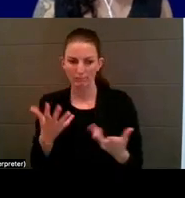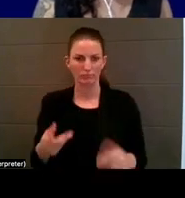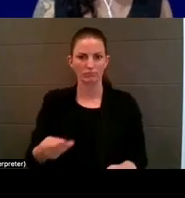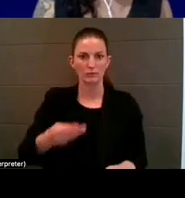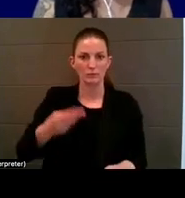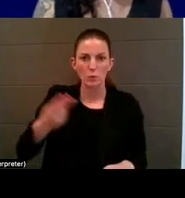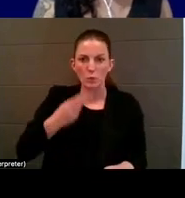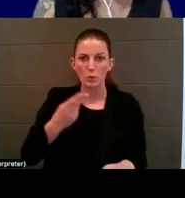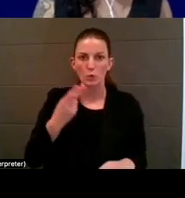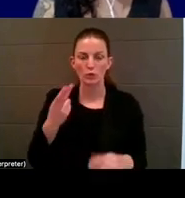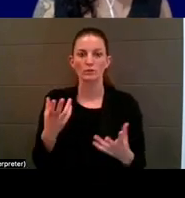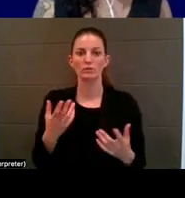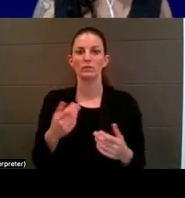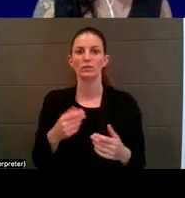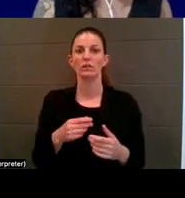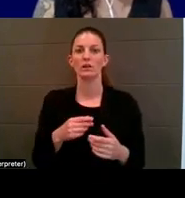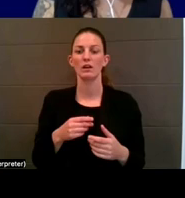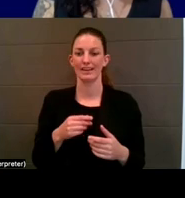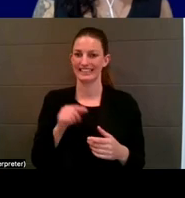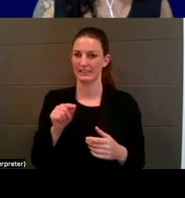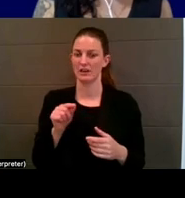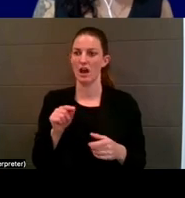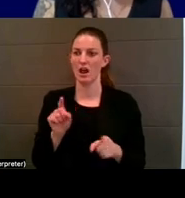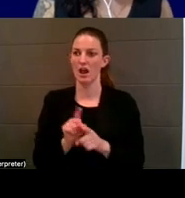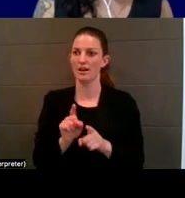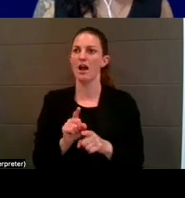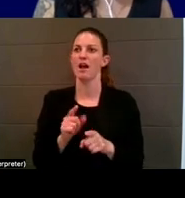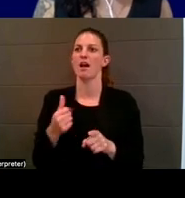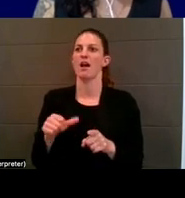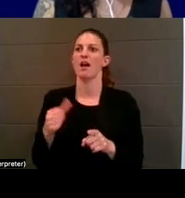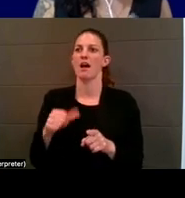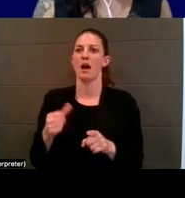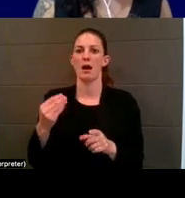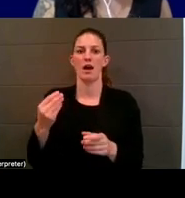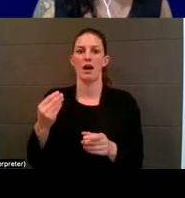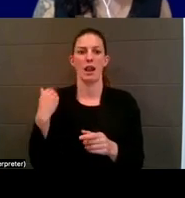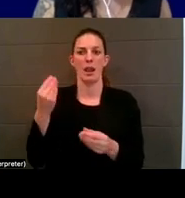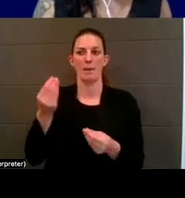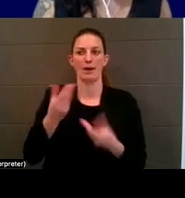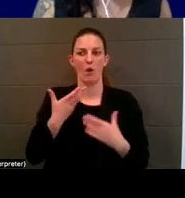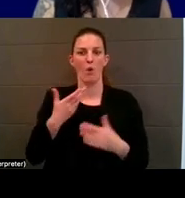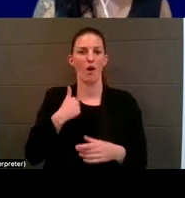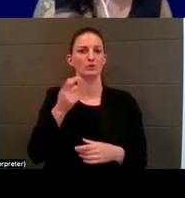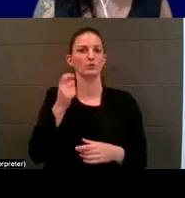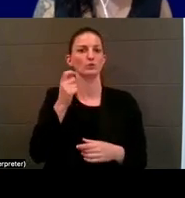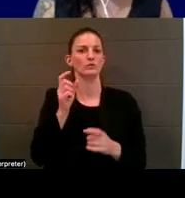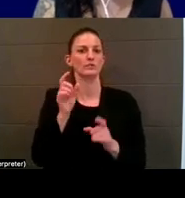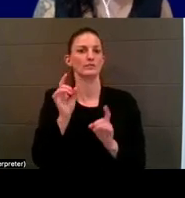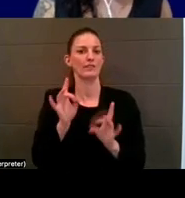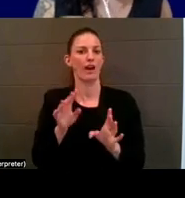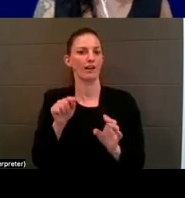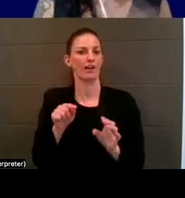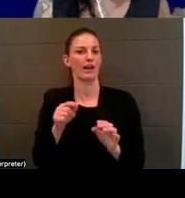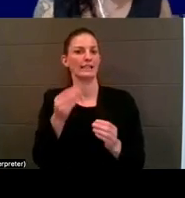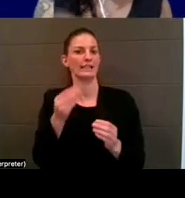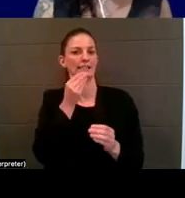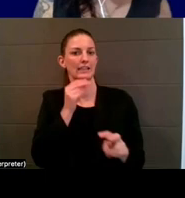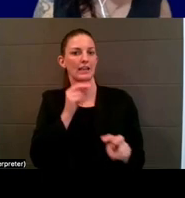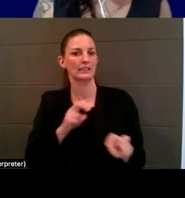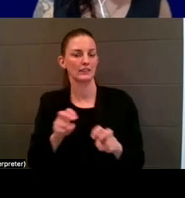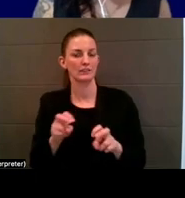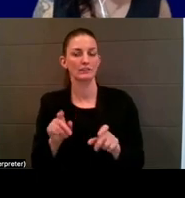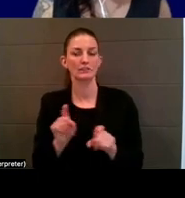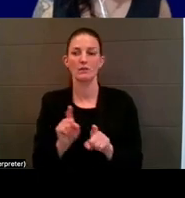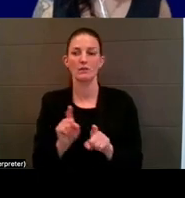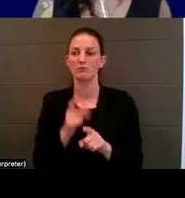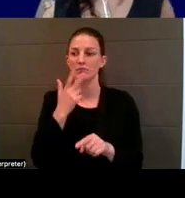giving your child the same cup and spoon to feel before eating and drinking means they start to link that activity to that object. And they're a really good way of mapping